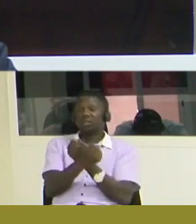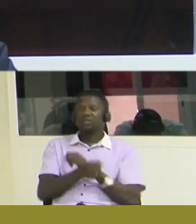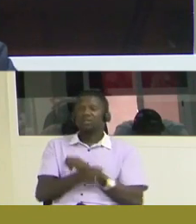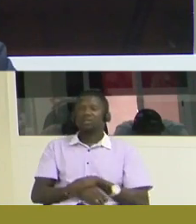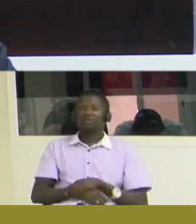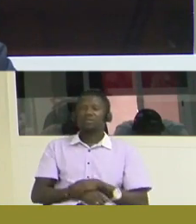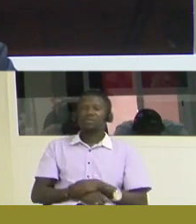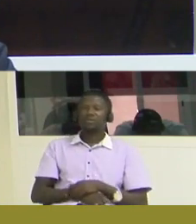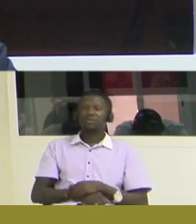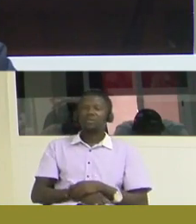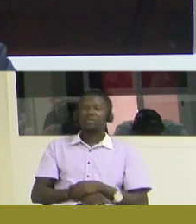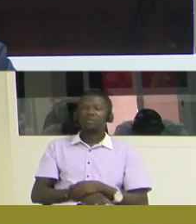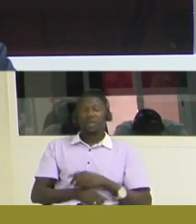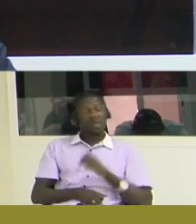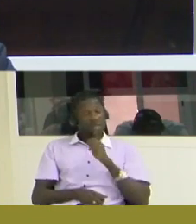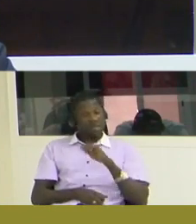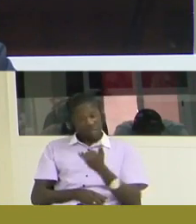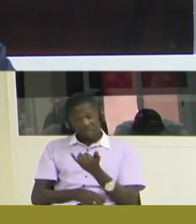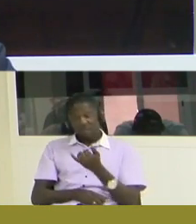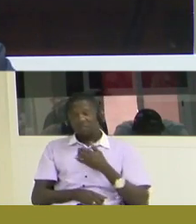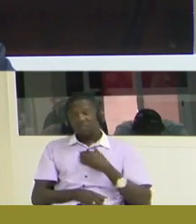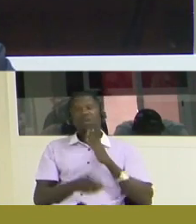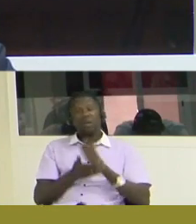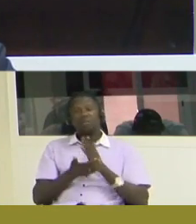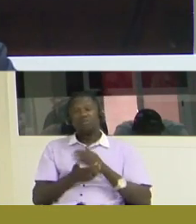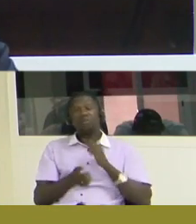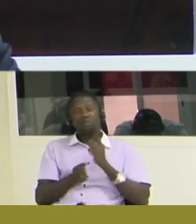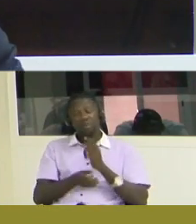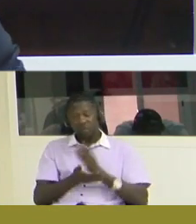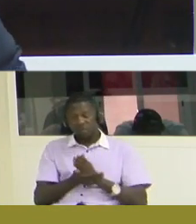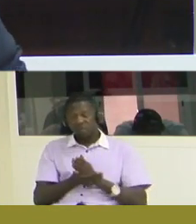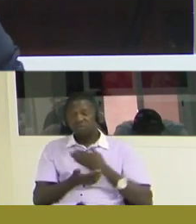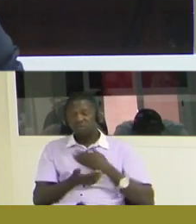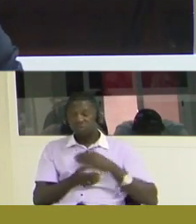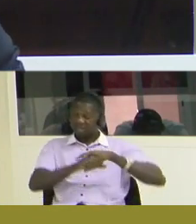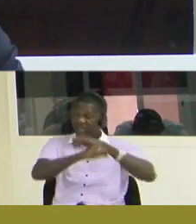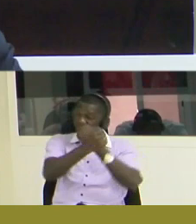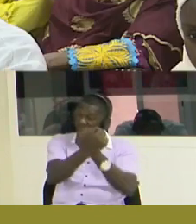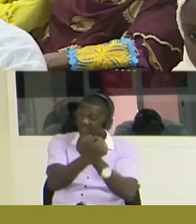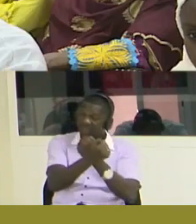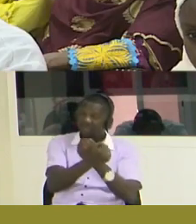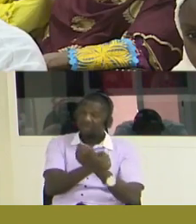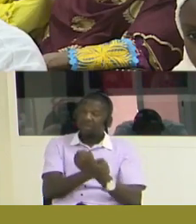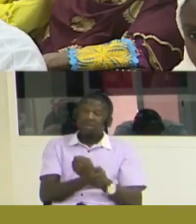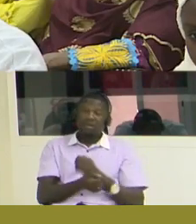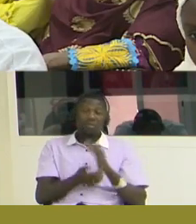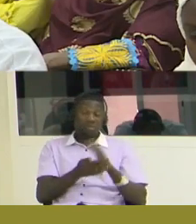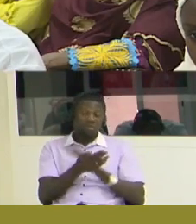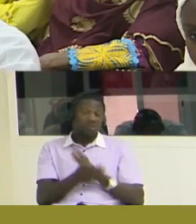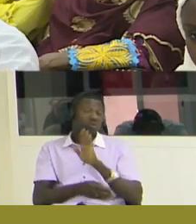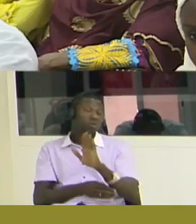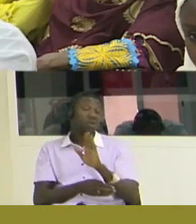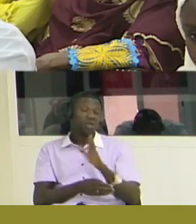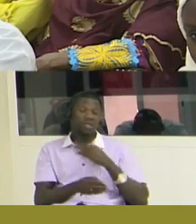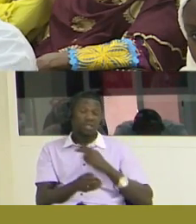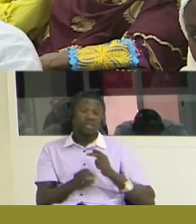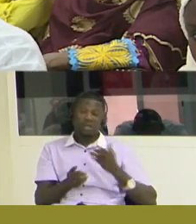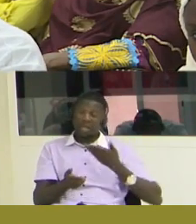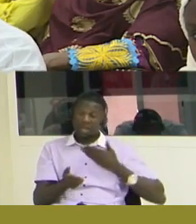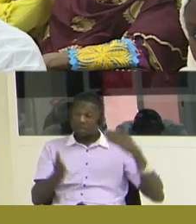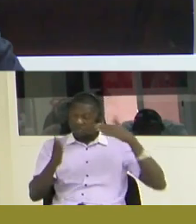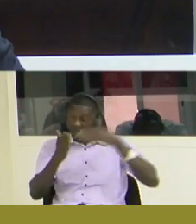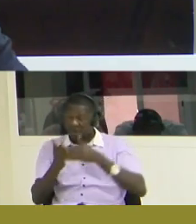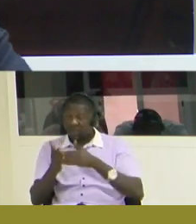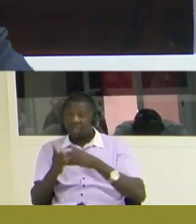make sure that the situation is safe if not you cannot wait until he bounces and then try to arrest